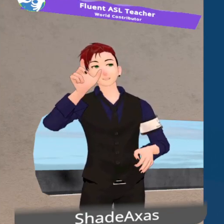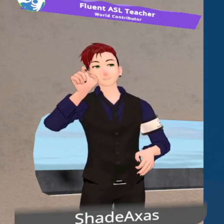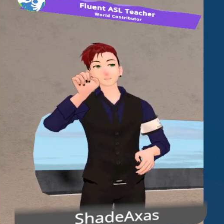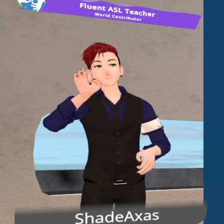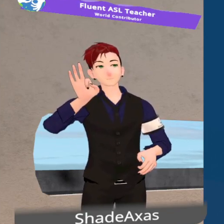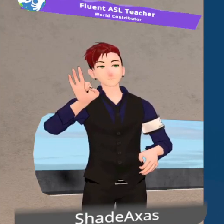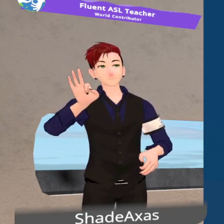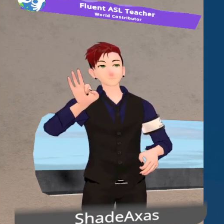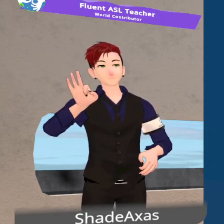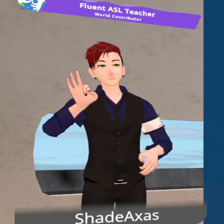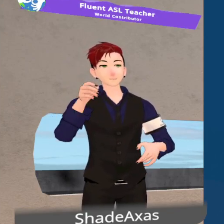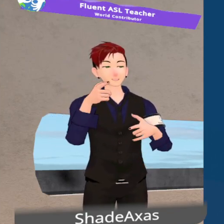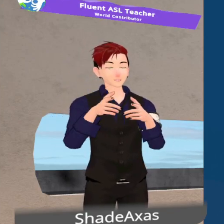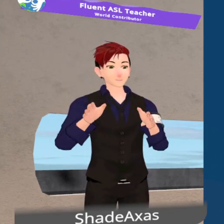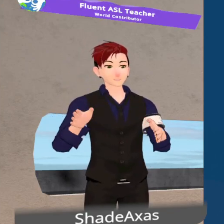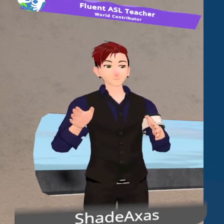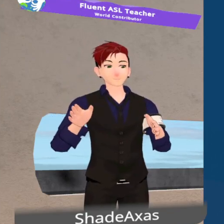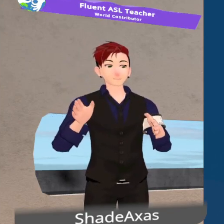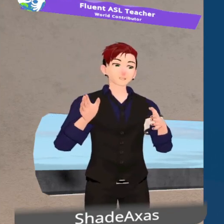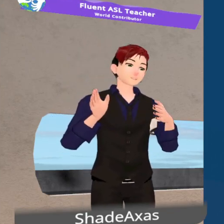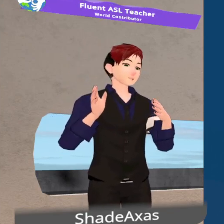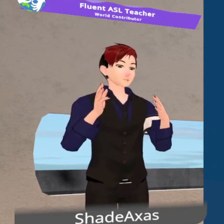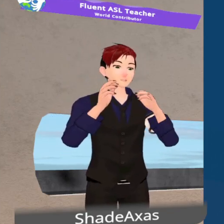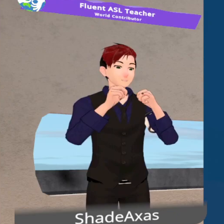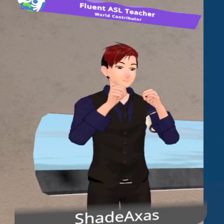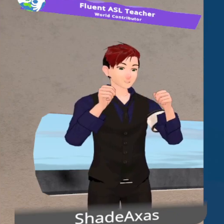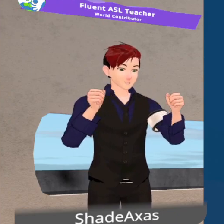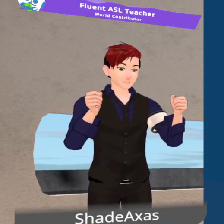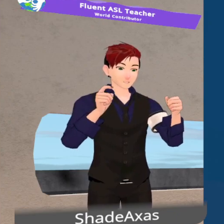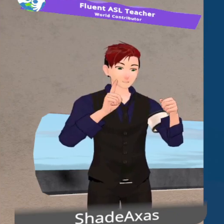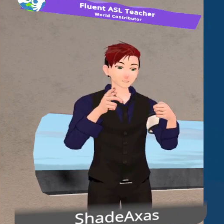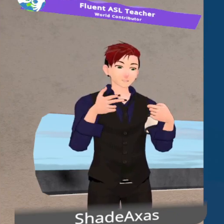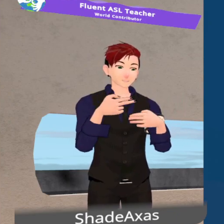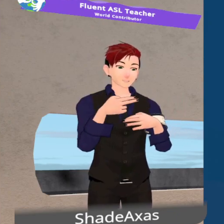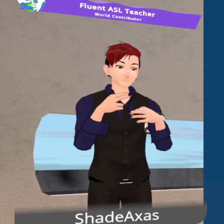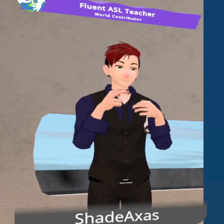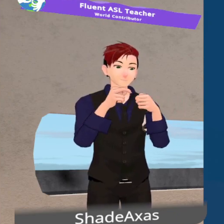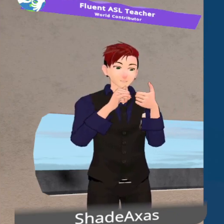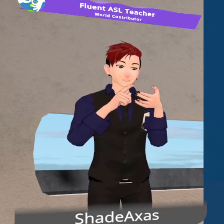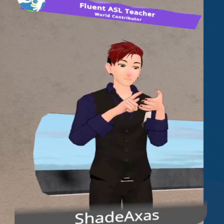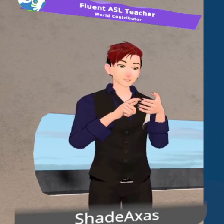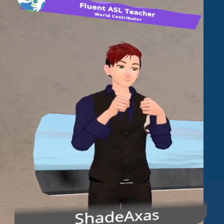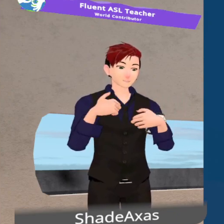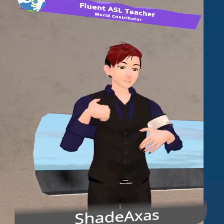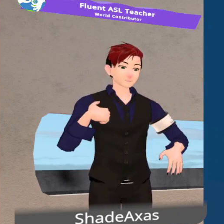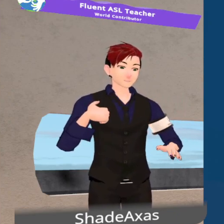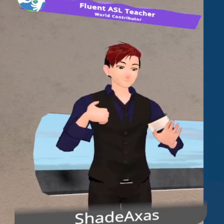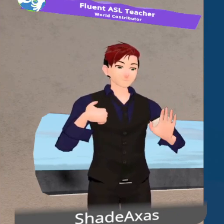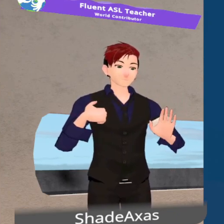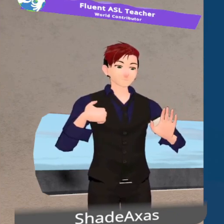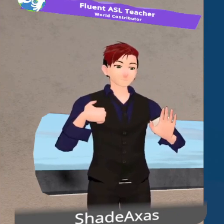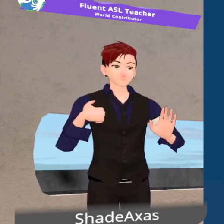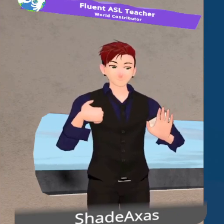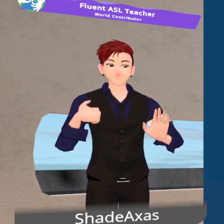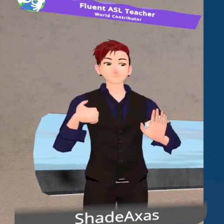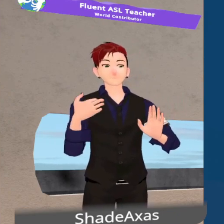uses LSF, the French language. As far as I know, nobody really uses BSL in Canada.